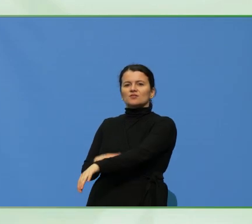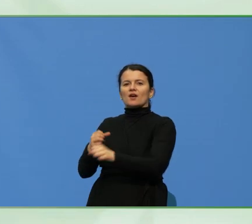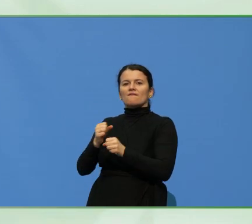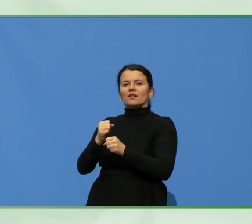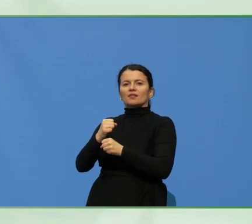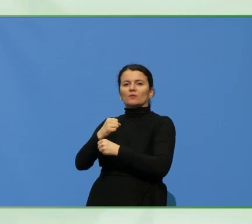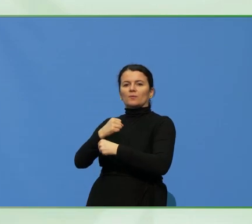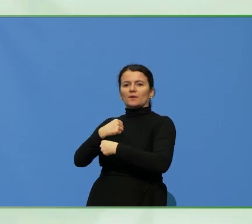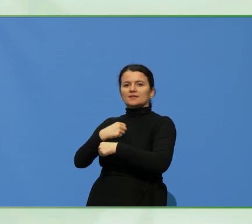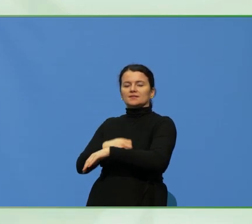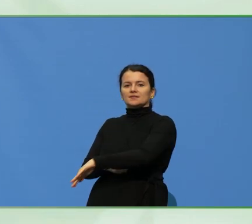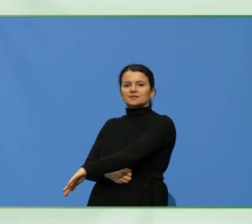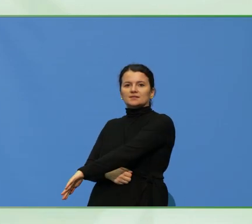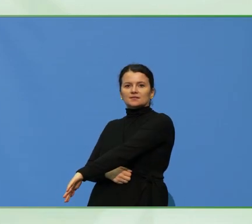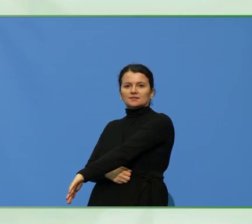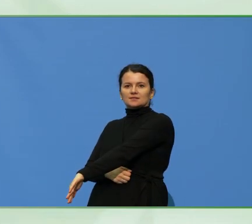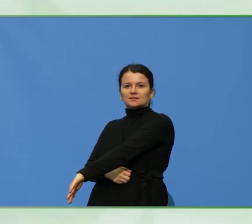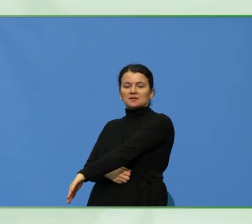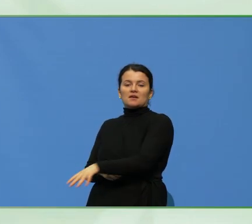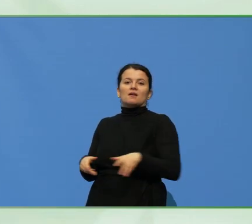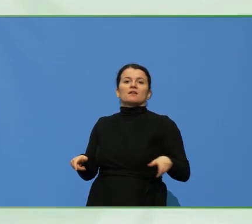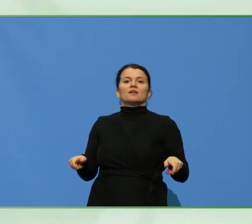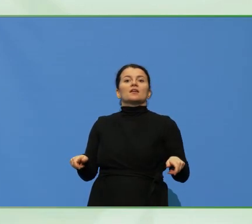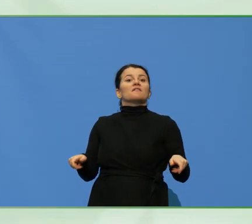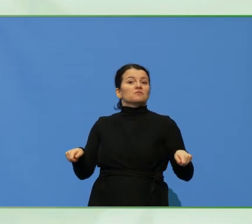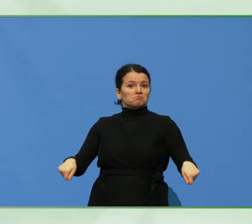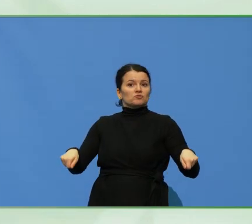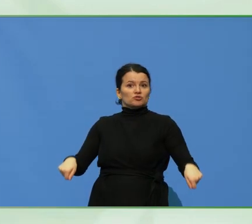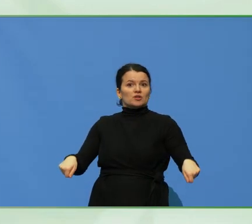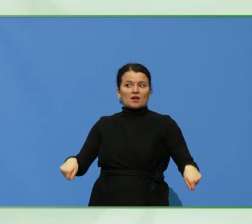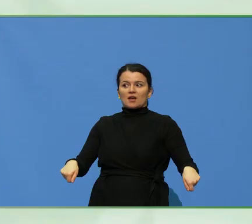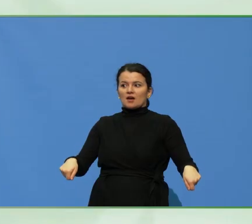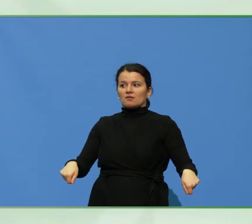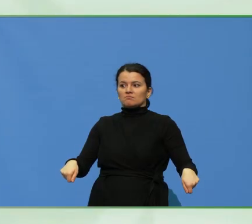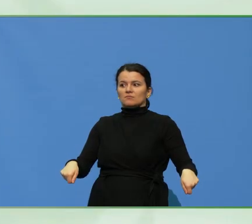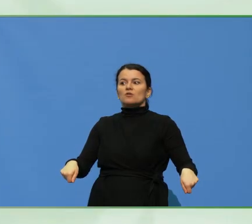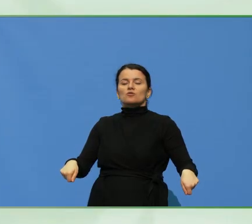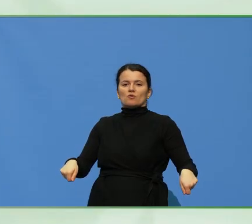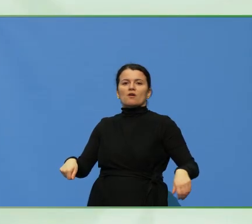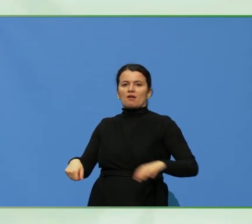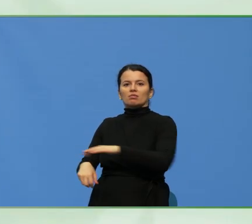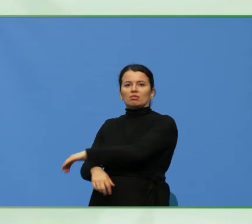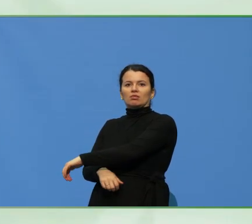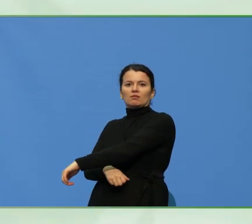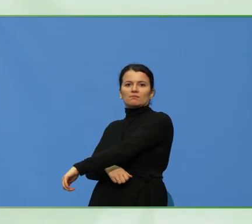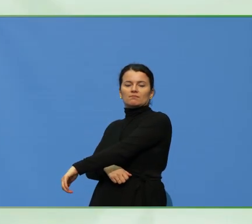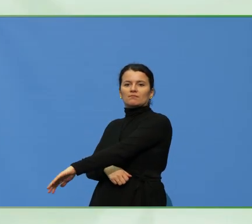pressing in, if you're in a chair, you can take it to your armrest and just twisting a little bit further to the